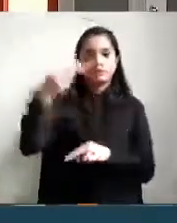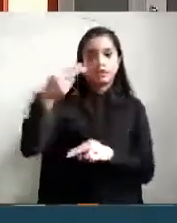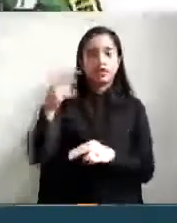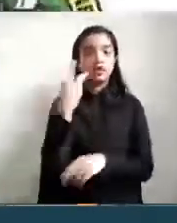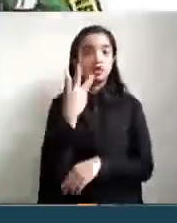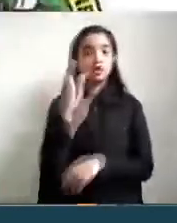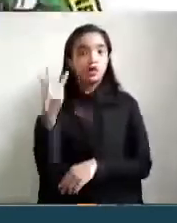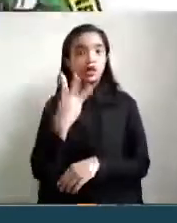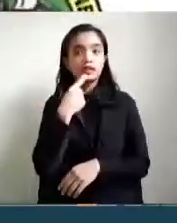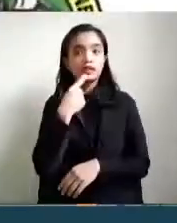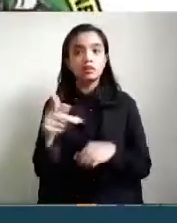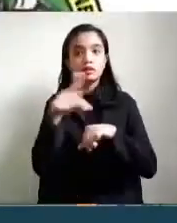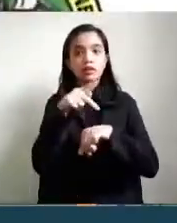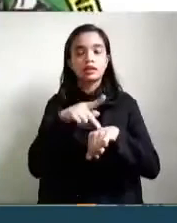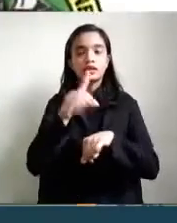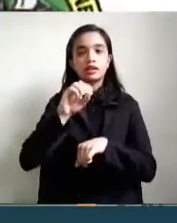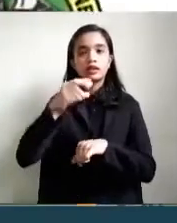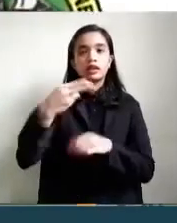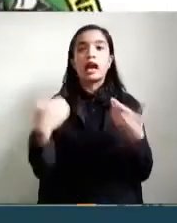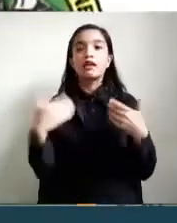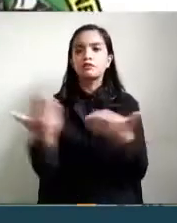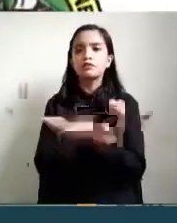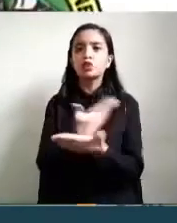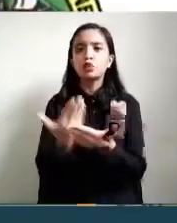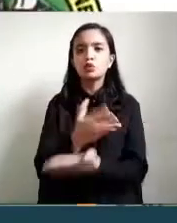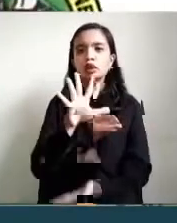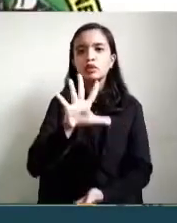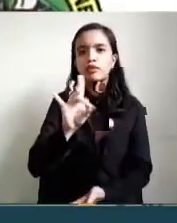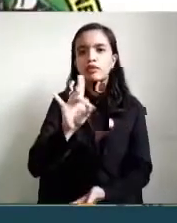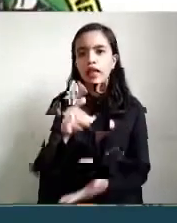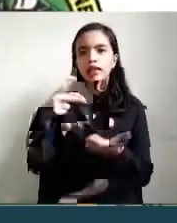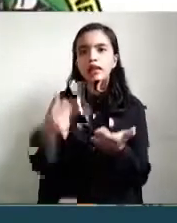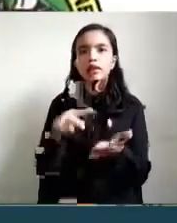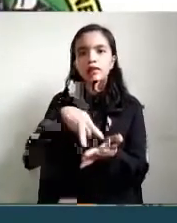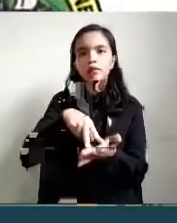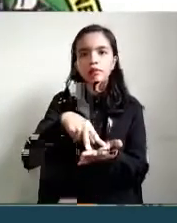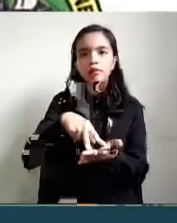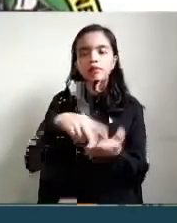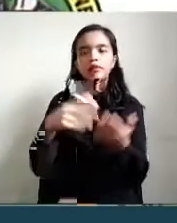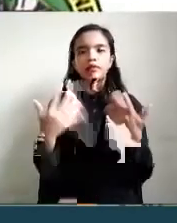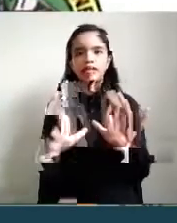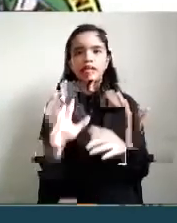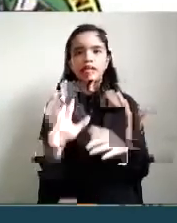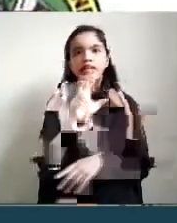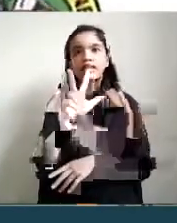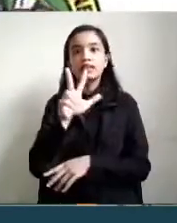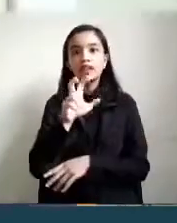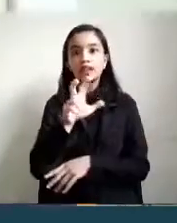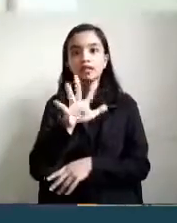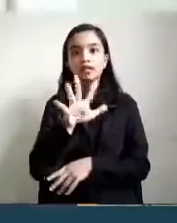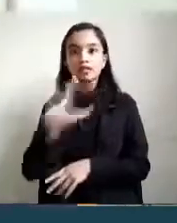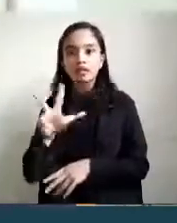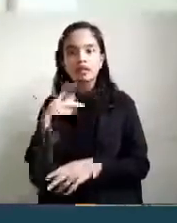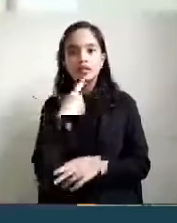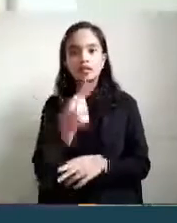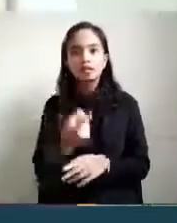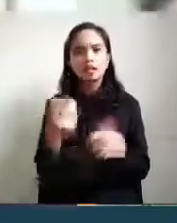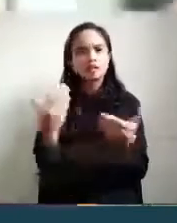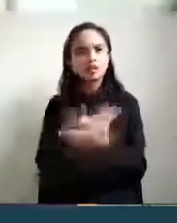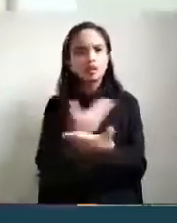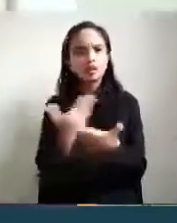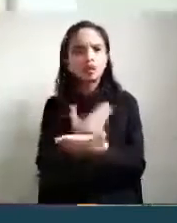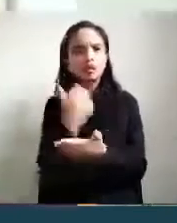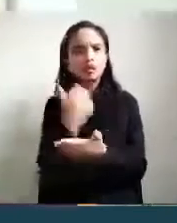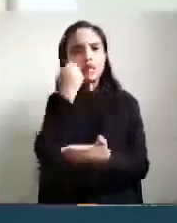Department announced 58 new recoveries, bringing the nationwide total to 353. Meanwhile, 14 new fatalities were confirmed,